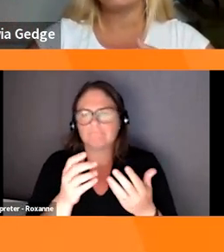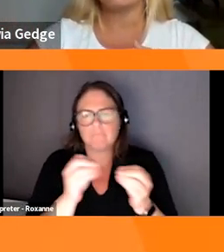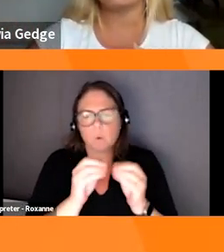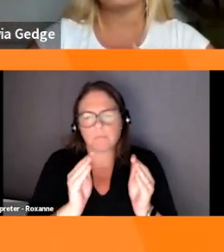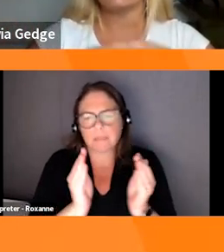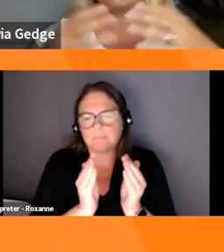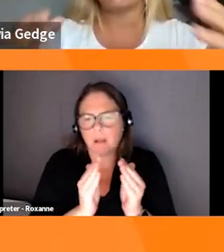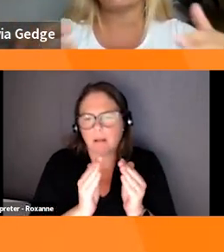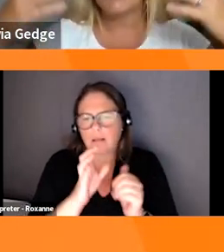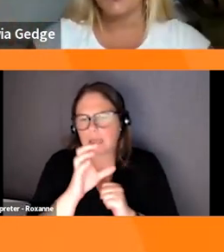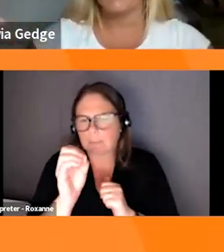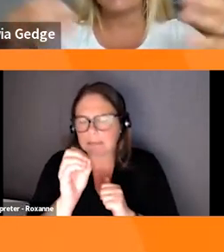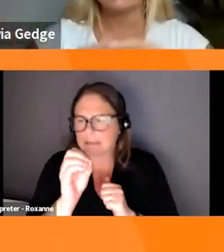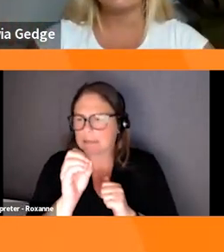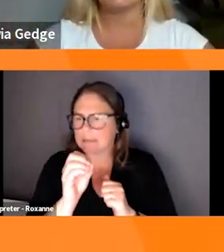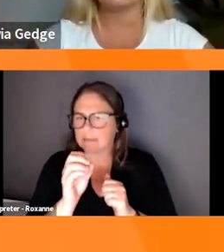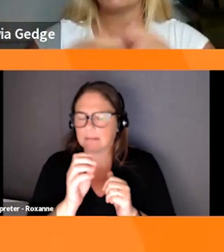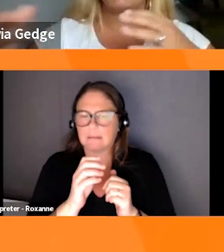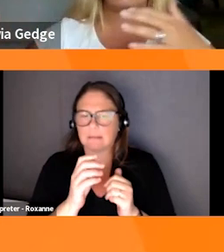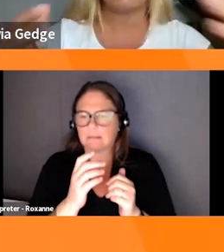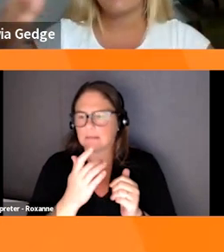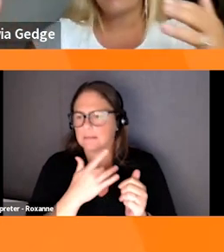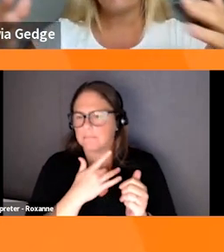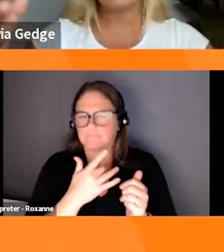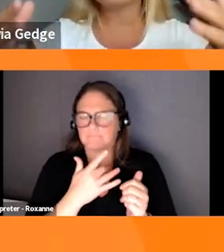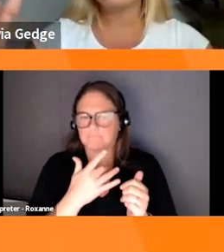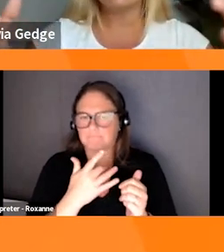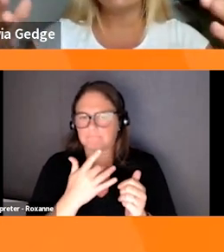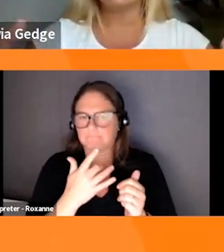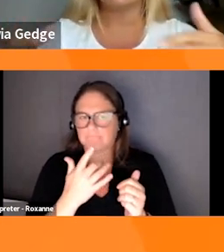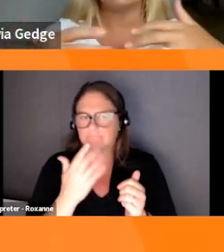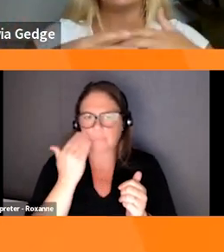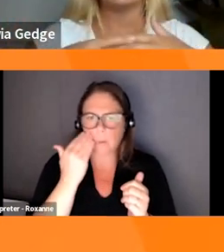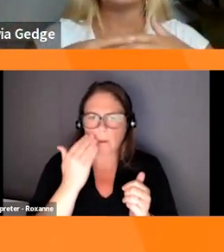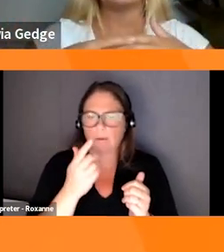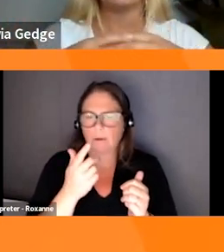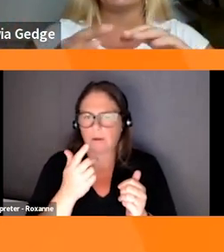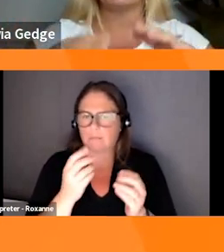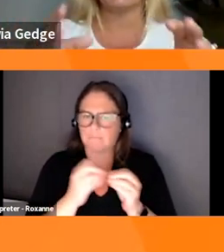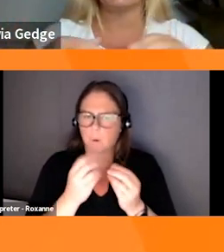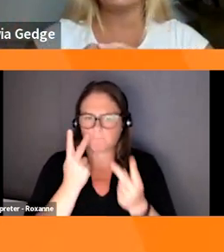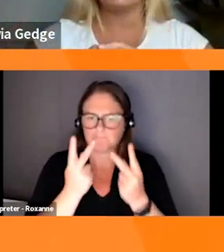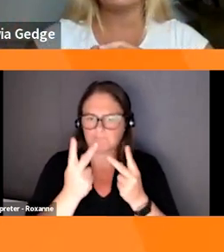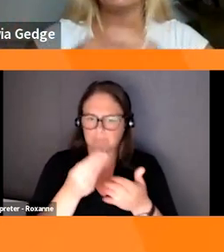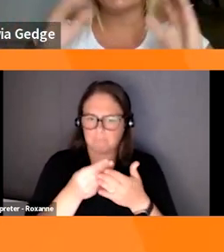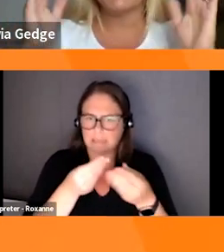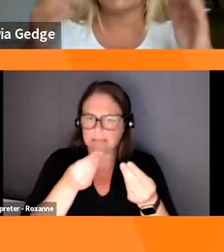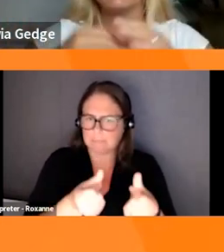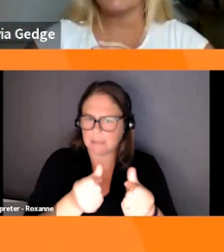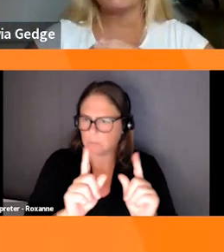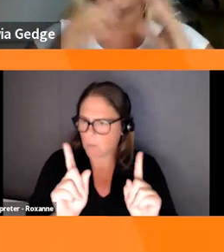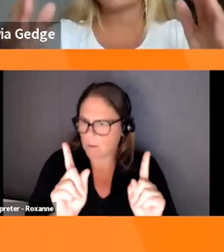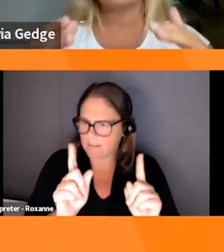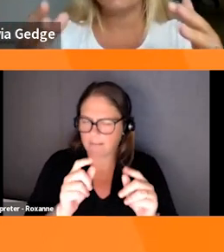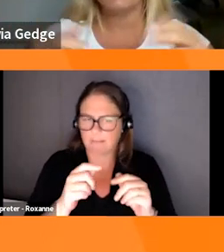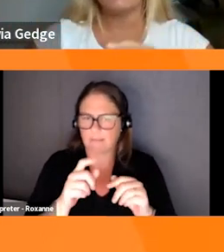that, are very much always sort of, aware of where the money is going, and they need to sort of, stay on